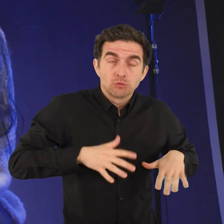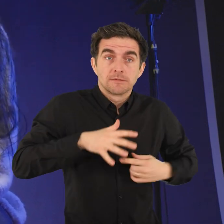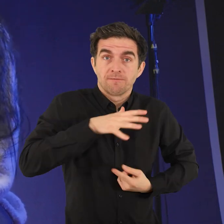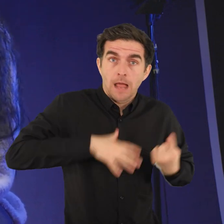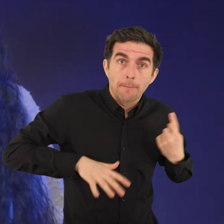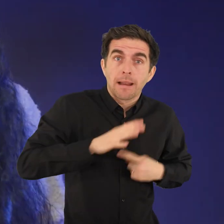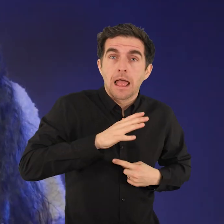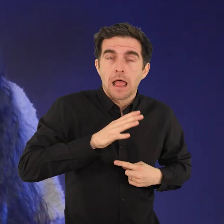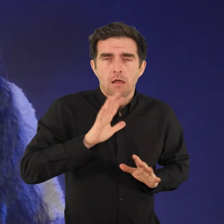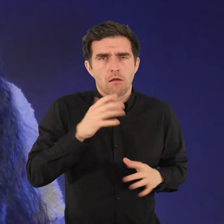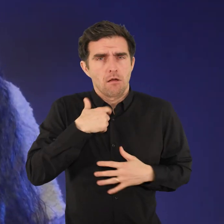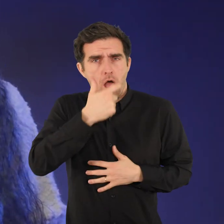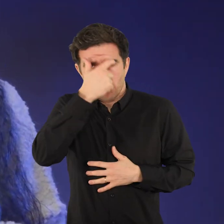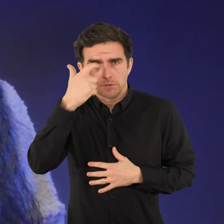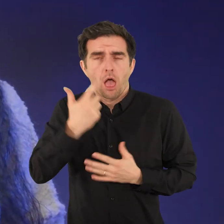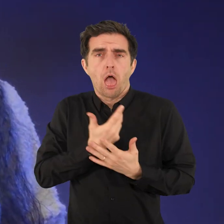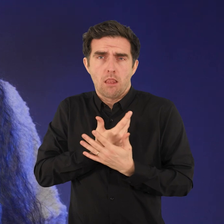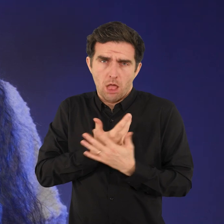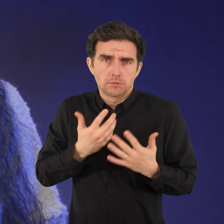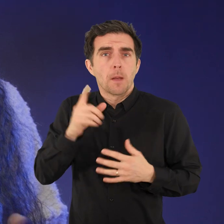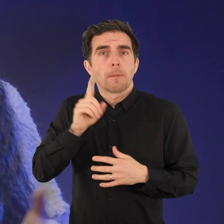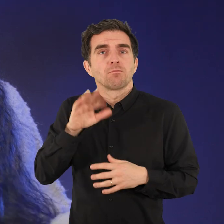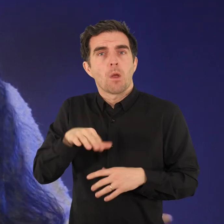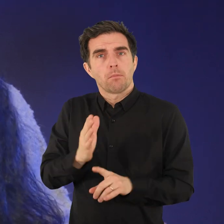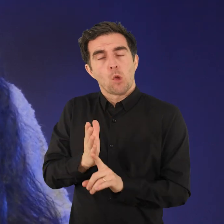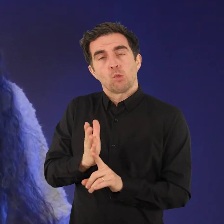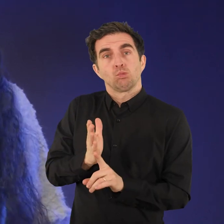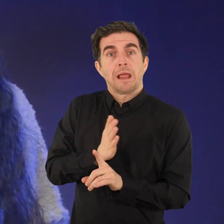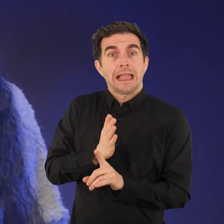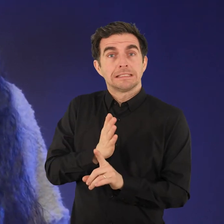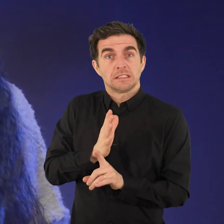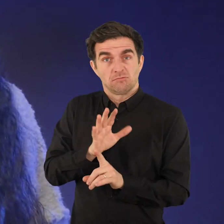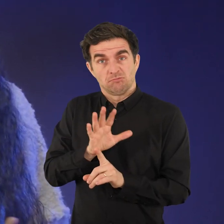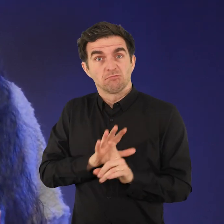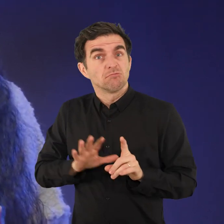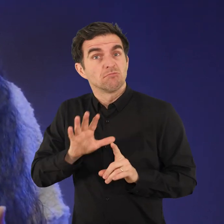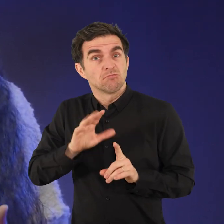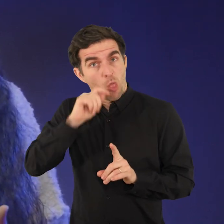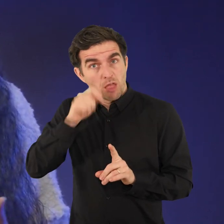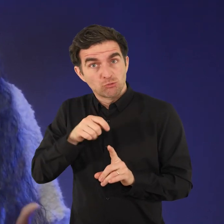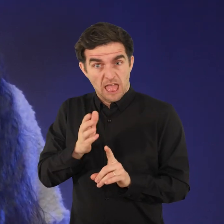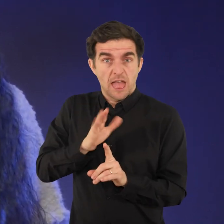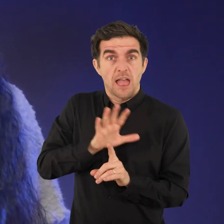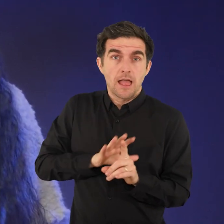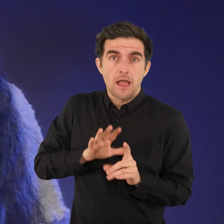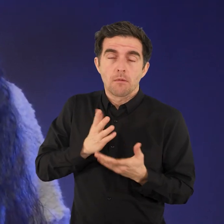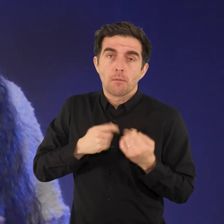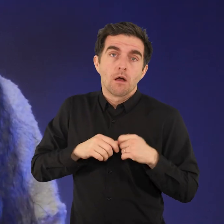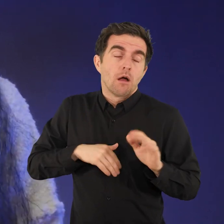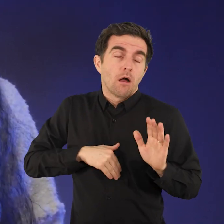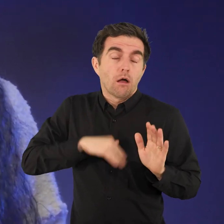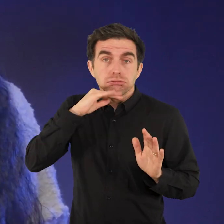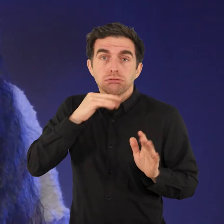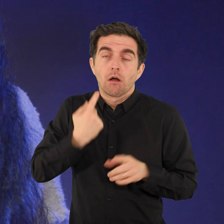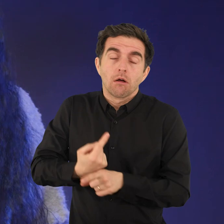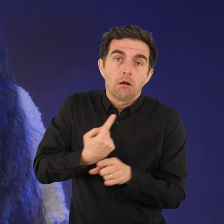families. And I totally understand that a lot of people from West, and even in Ukraine, they are getting tired of reading